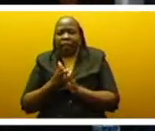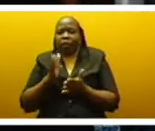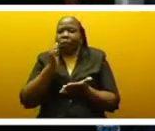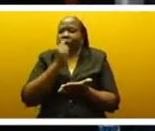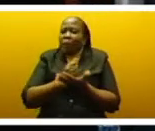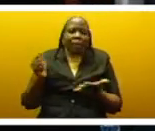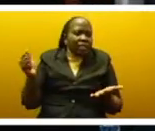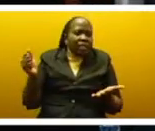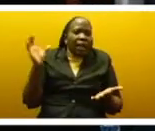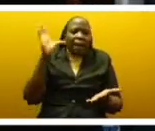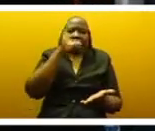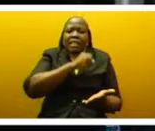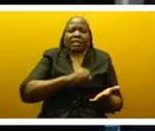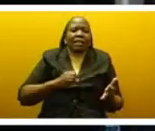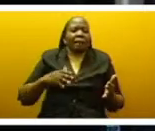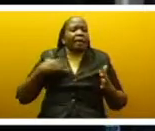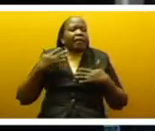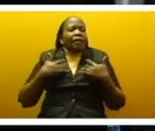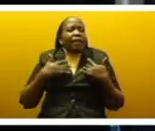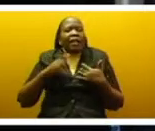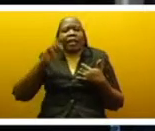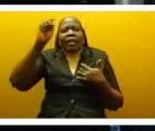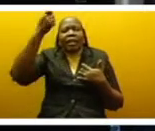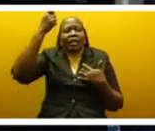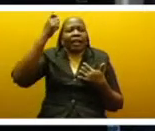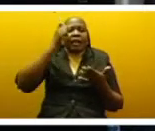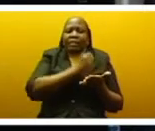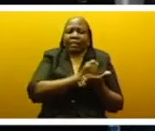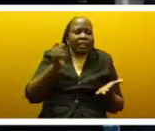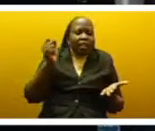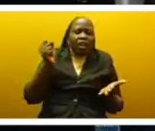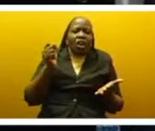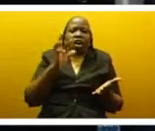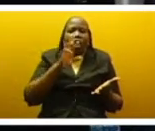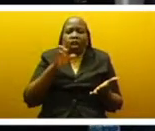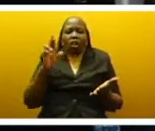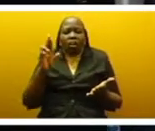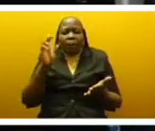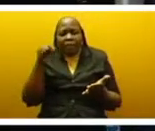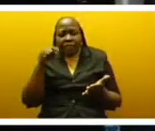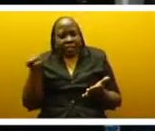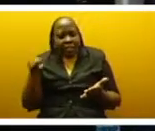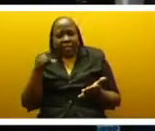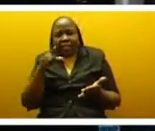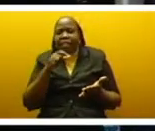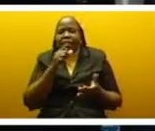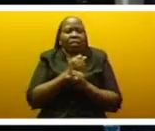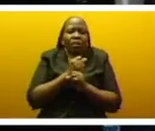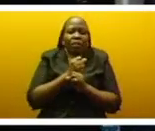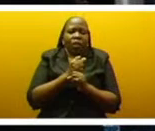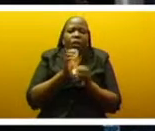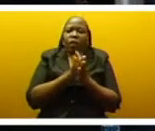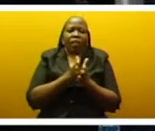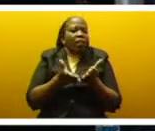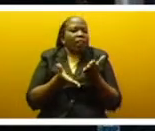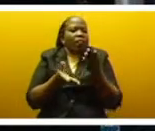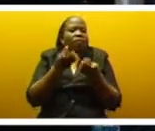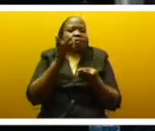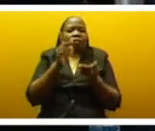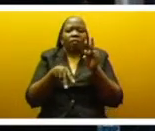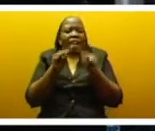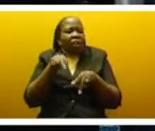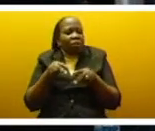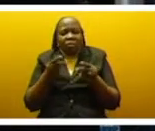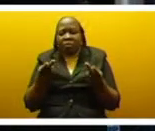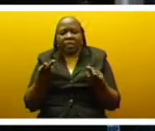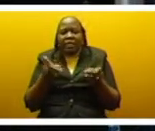in the Kenya Gazette or you publish an offense does not imbue you with some sort of value or does not imbue